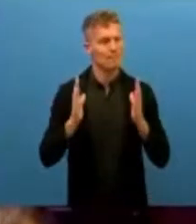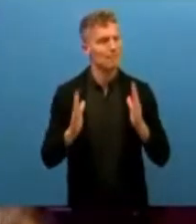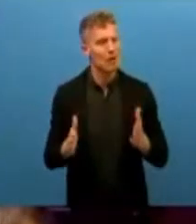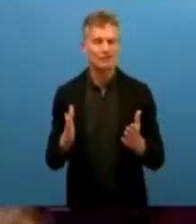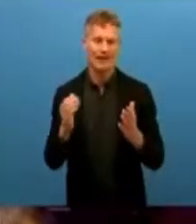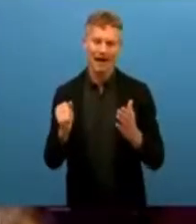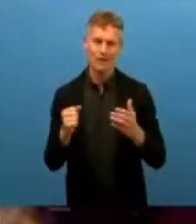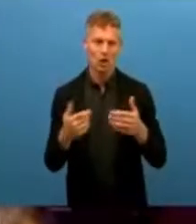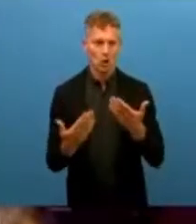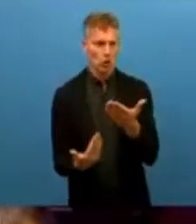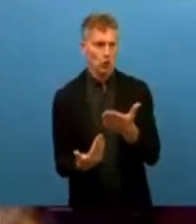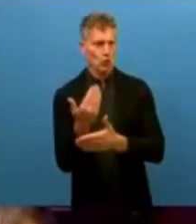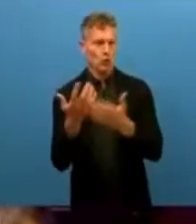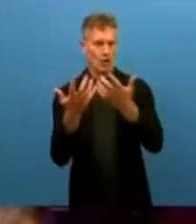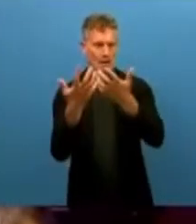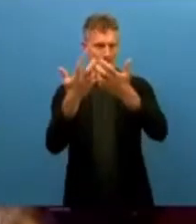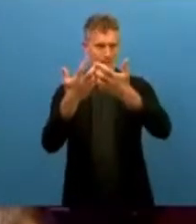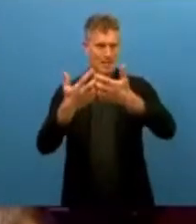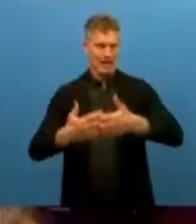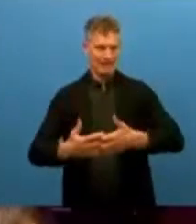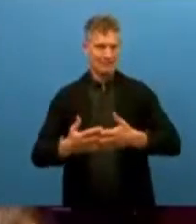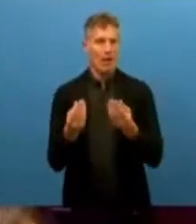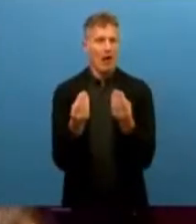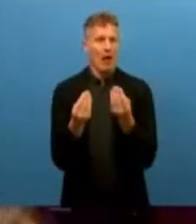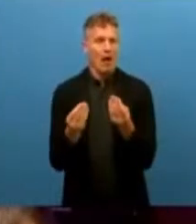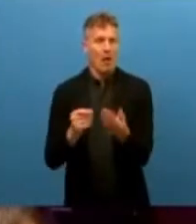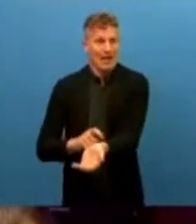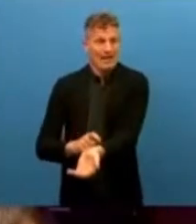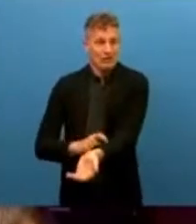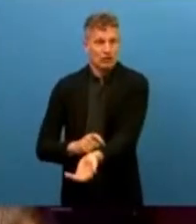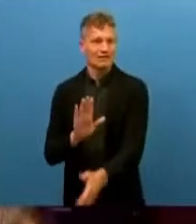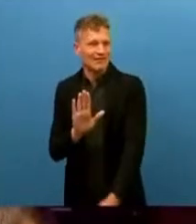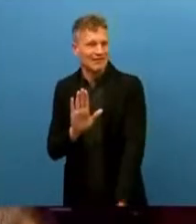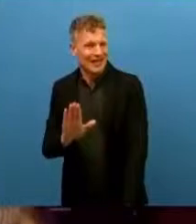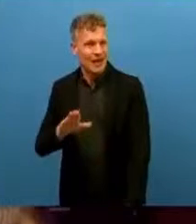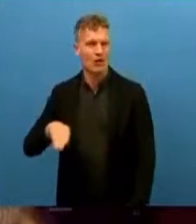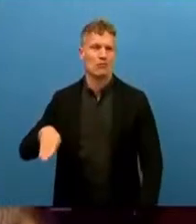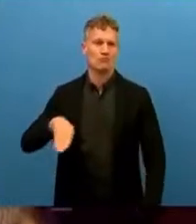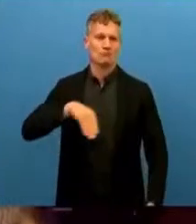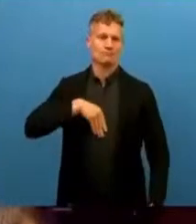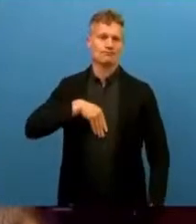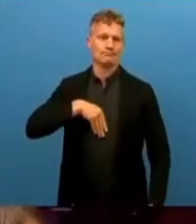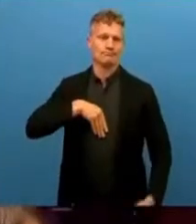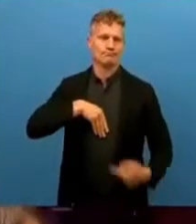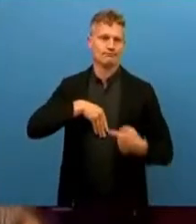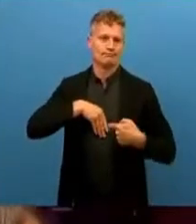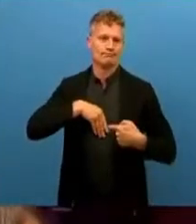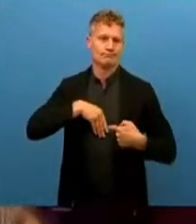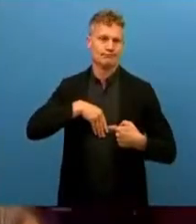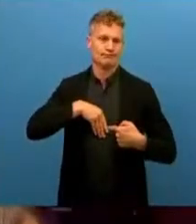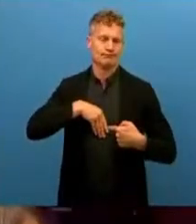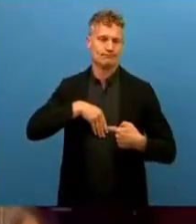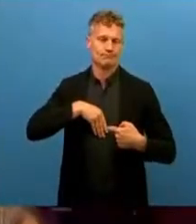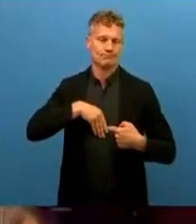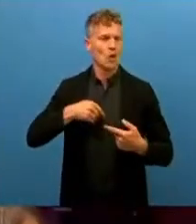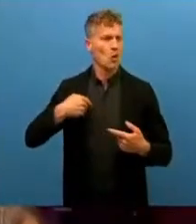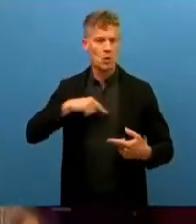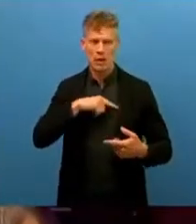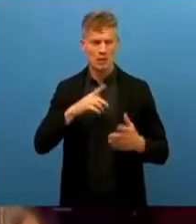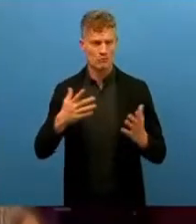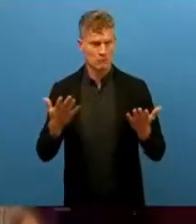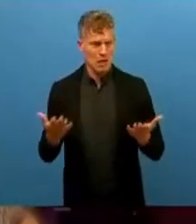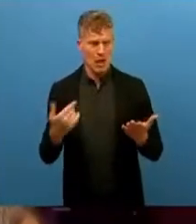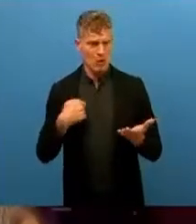essential. While we're open to playing a supportive role, we stress, especially in the face